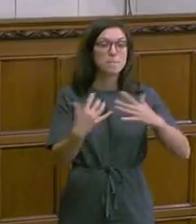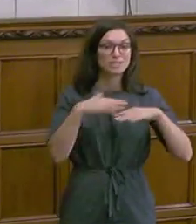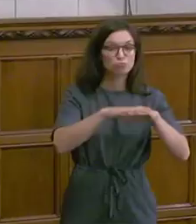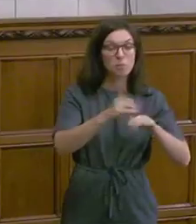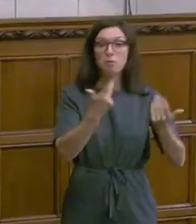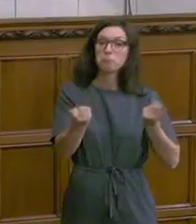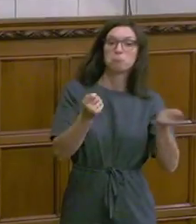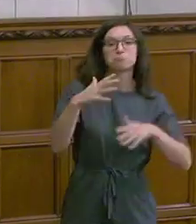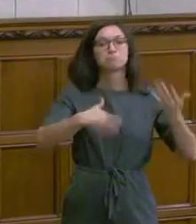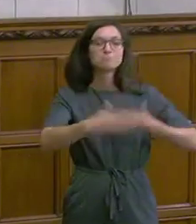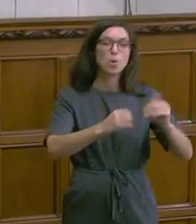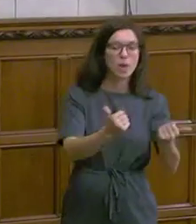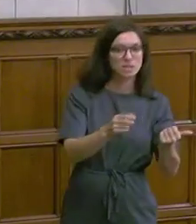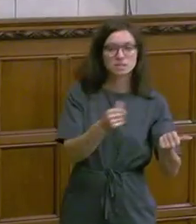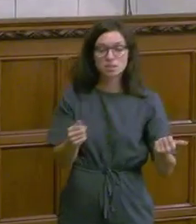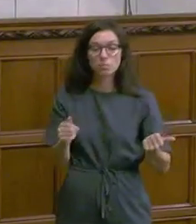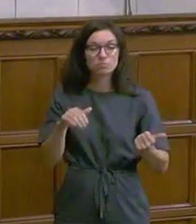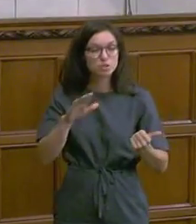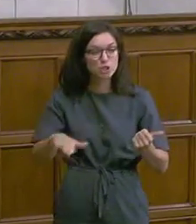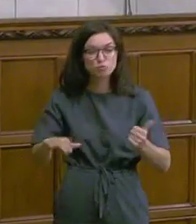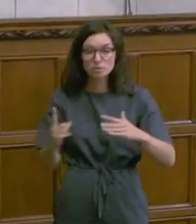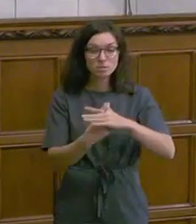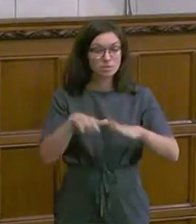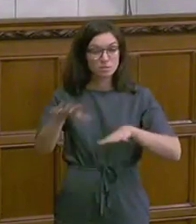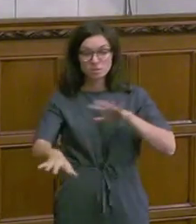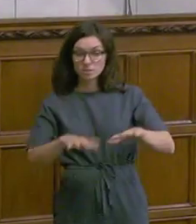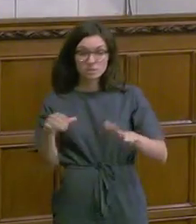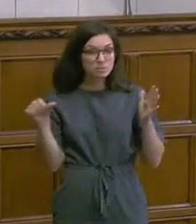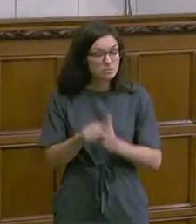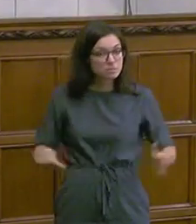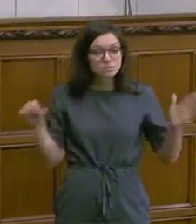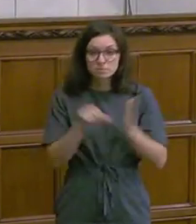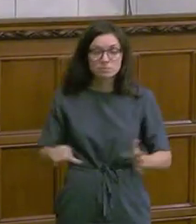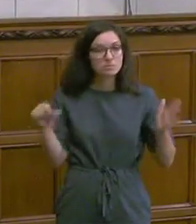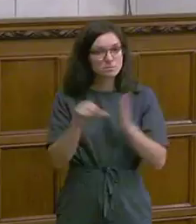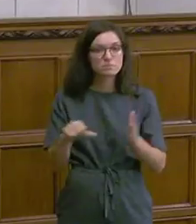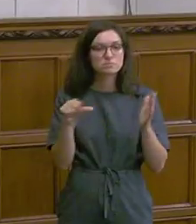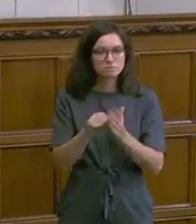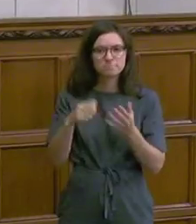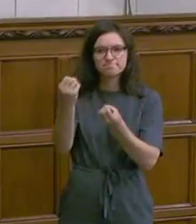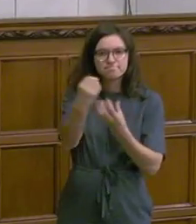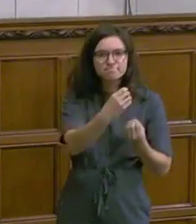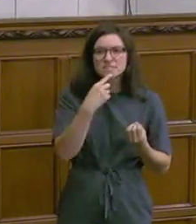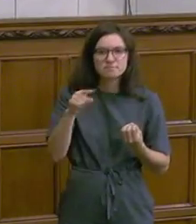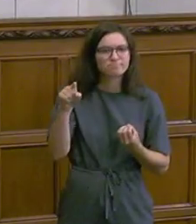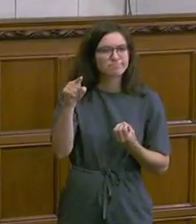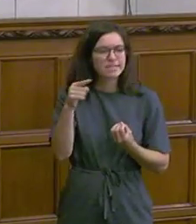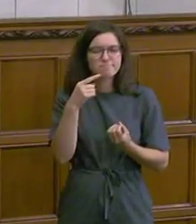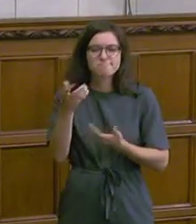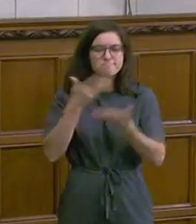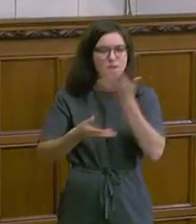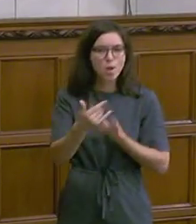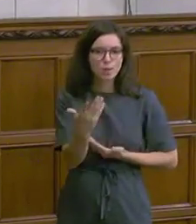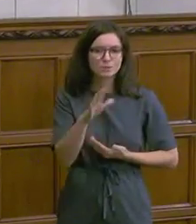Deaf Society tell me that in their experience, too many children don't get the specialist support they need, that they